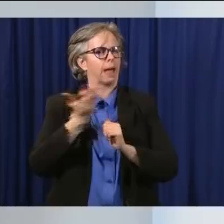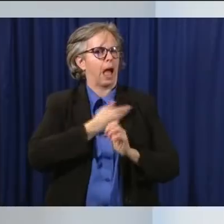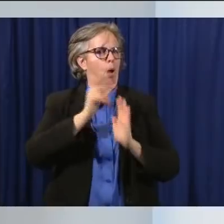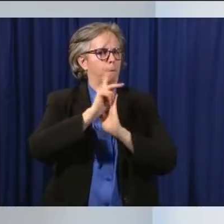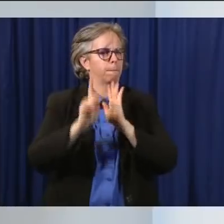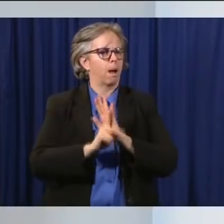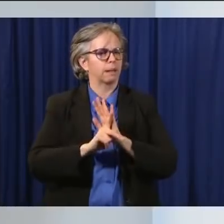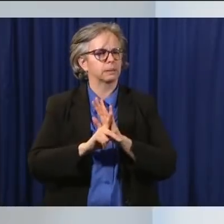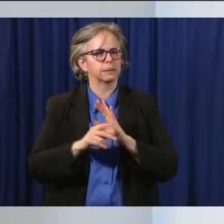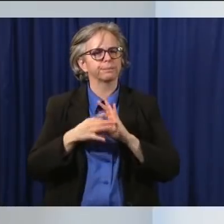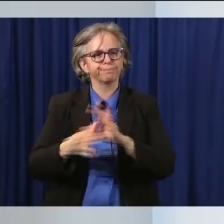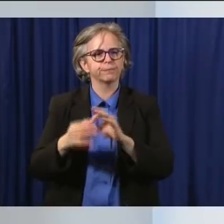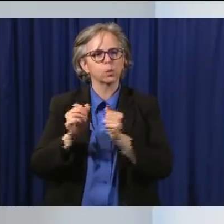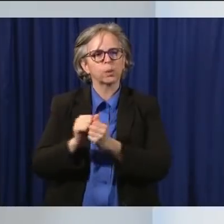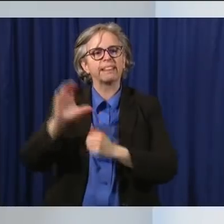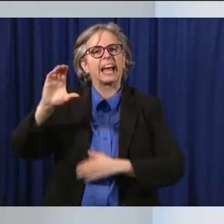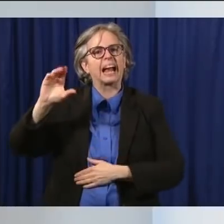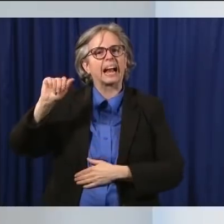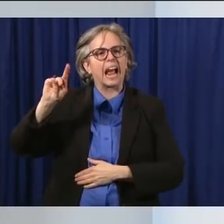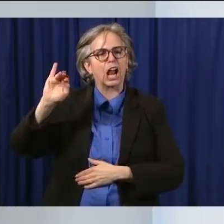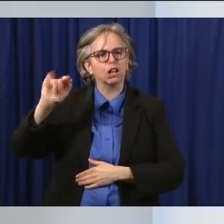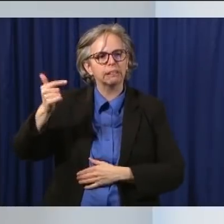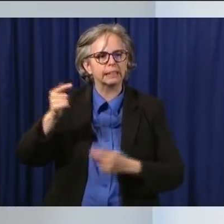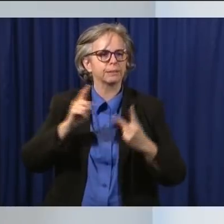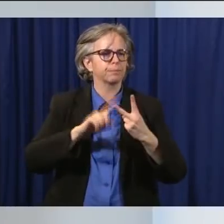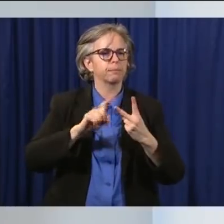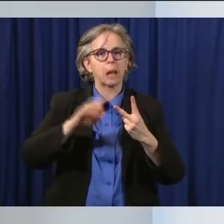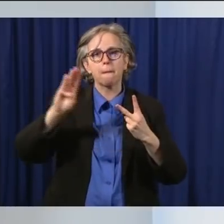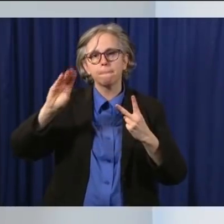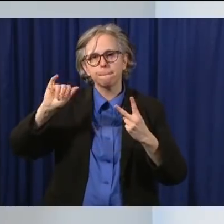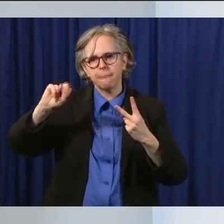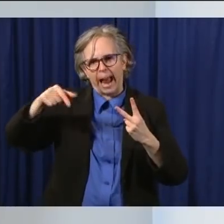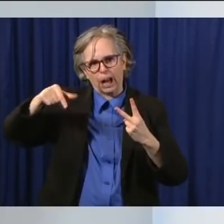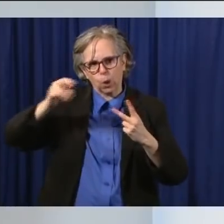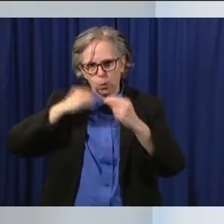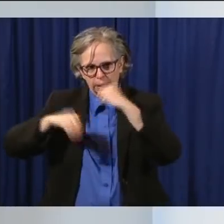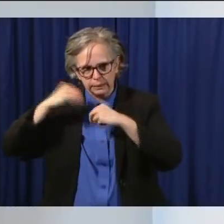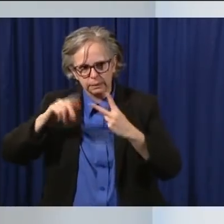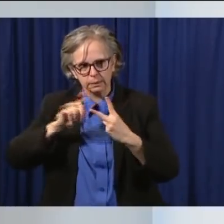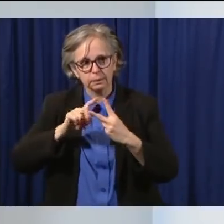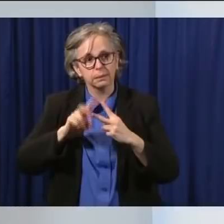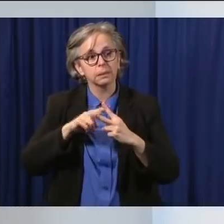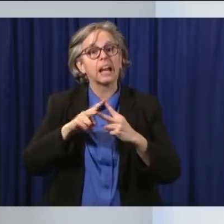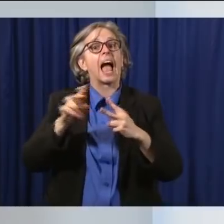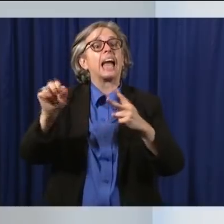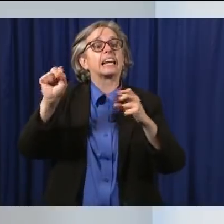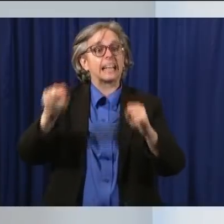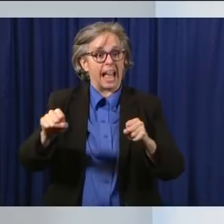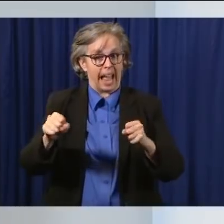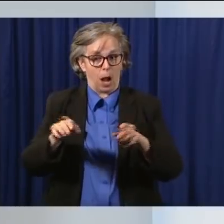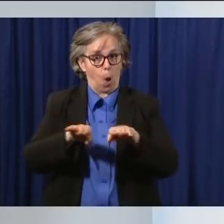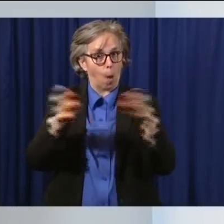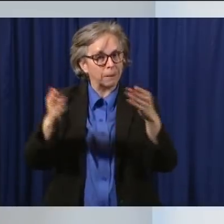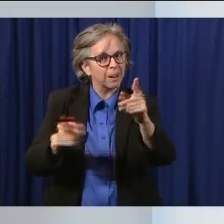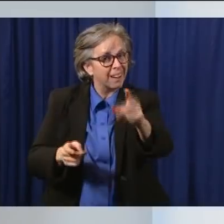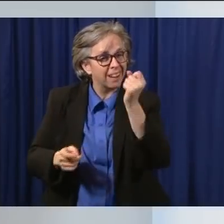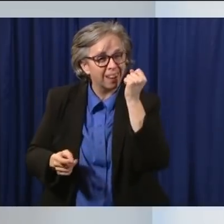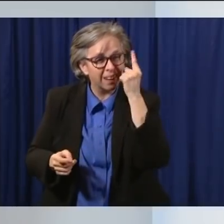and banquet centers will be able to reopen under similar guidelines as